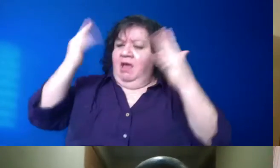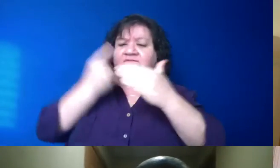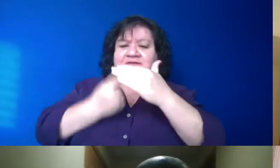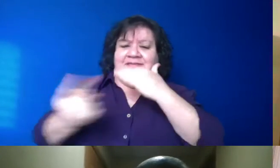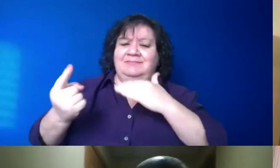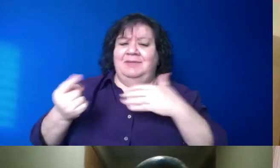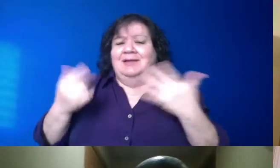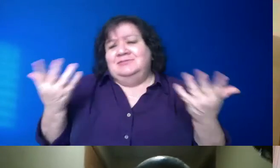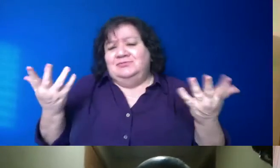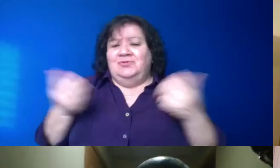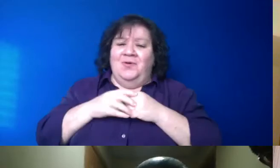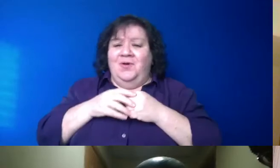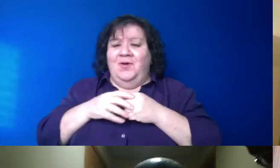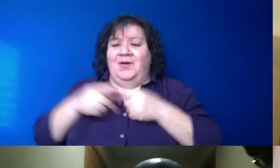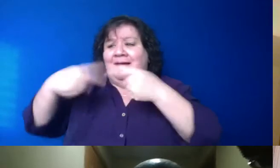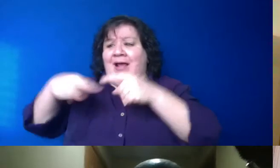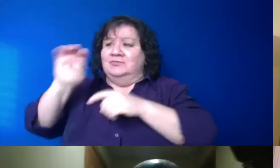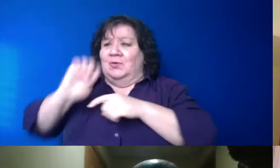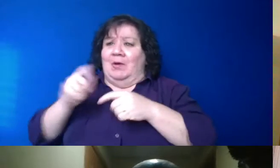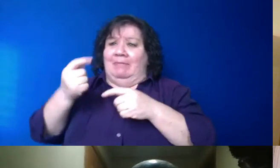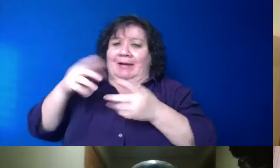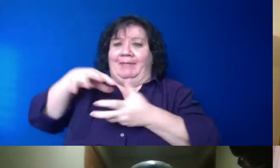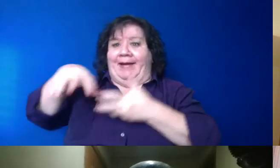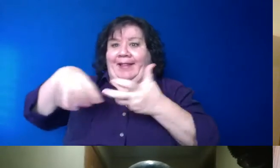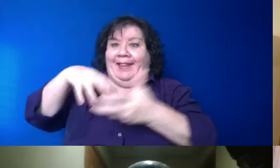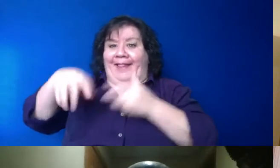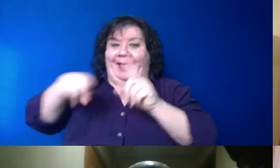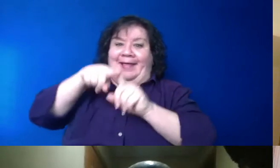Mr. Bashura available to comment.